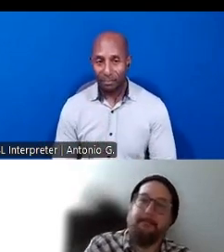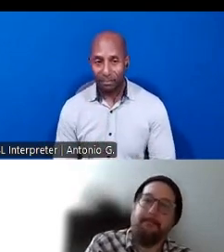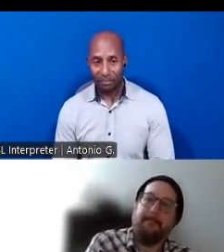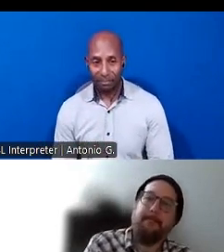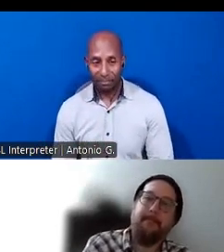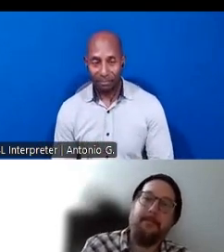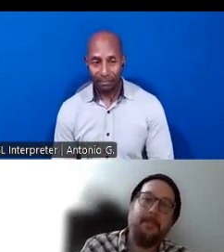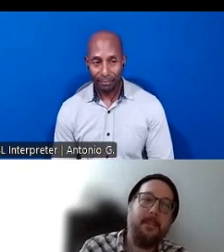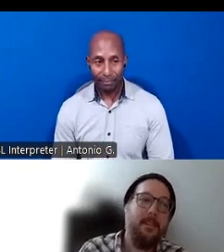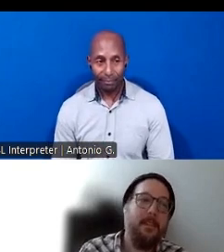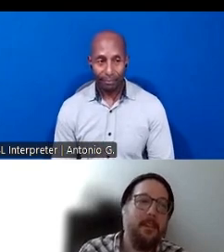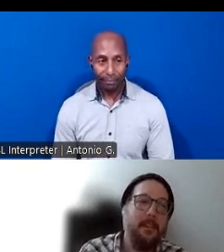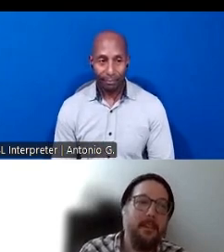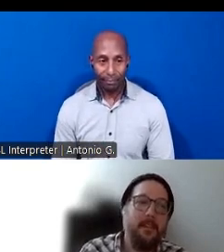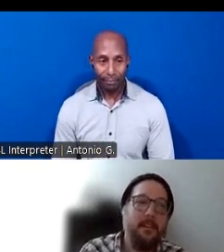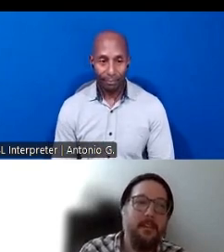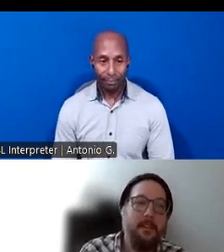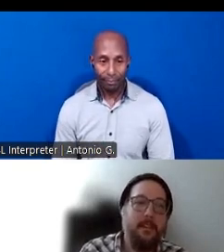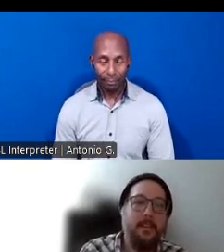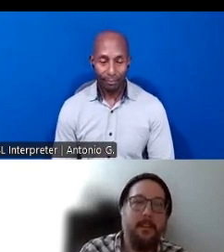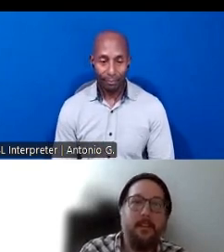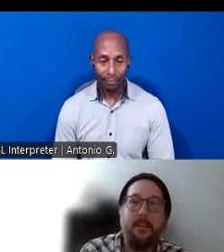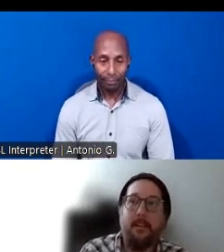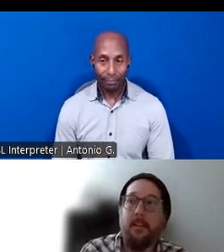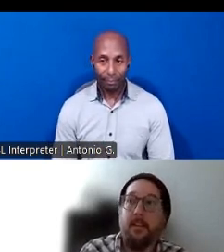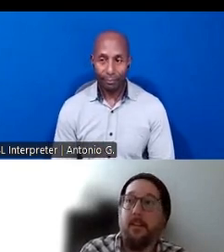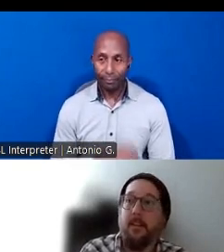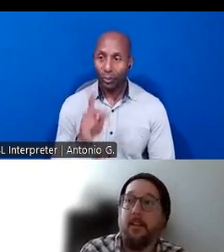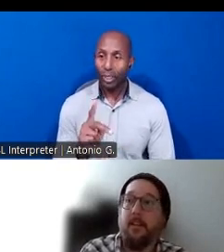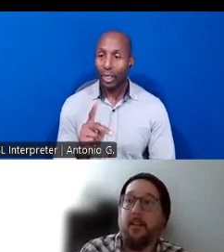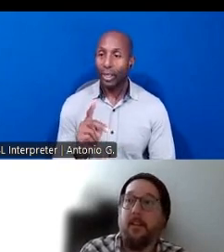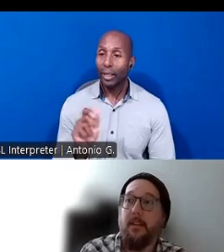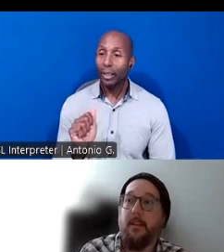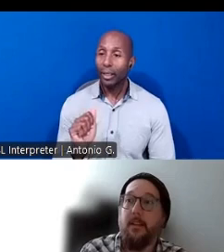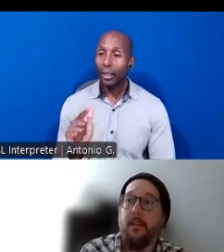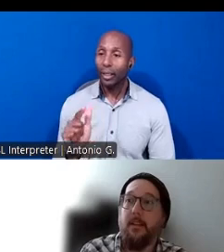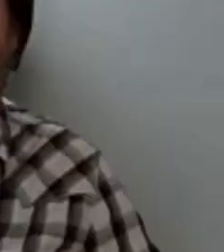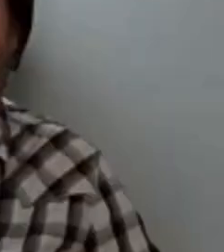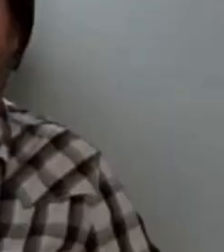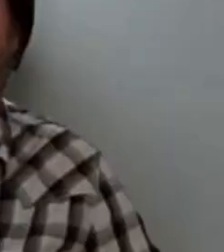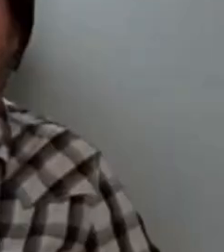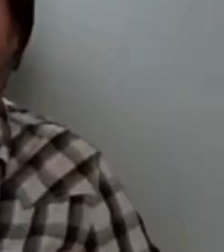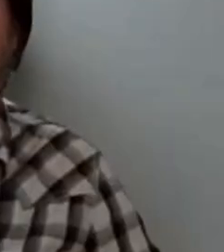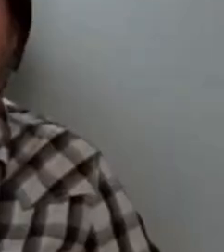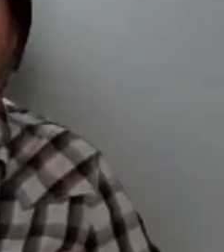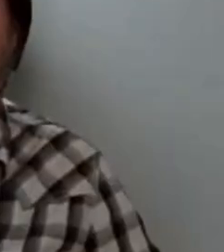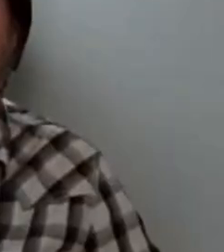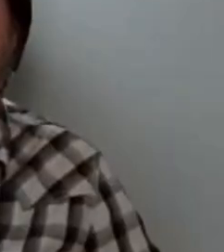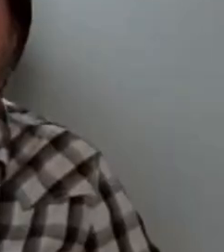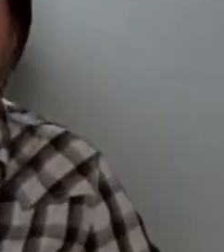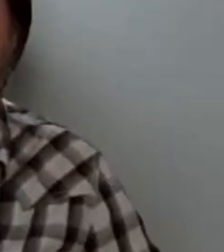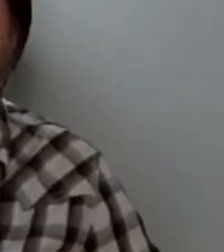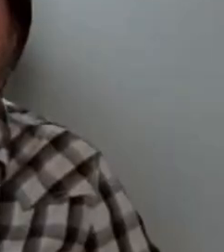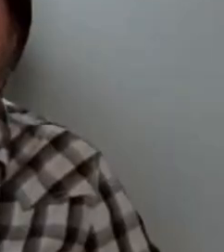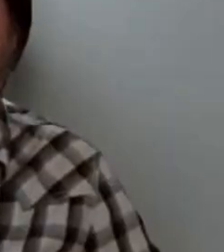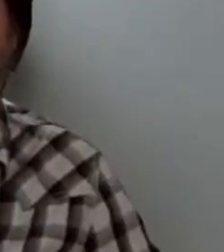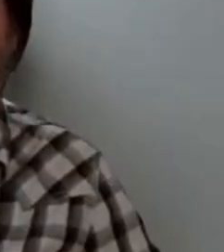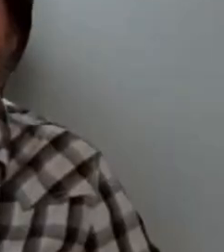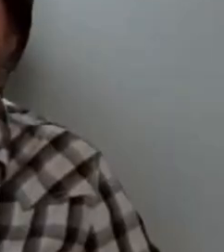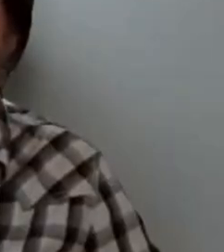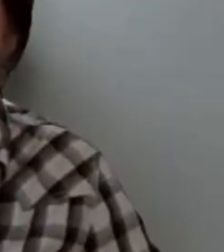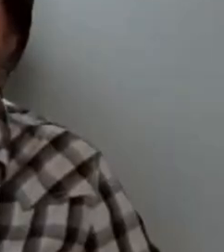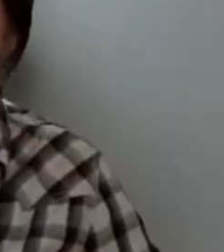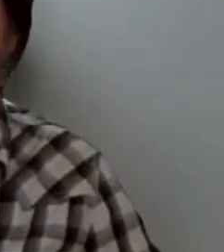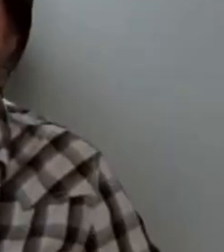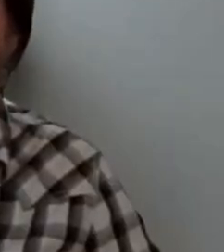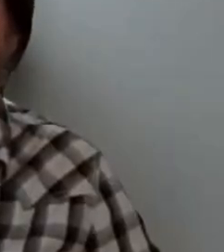Okay. And so if we have no other questions coming in the next minute, we will probably